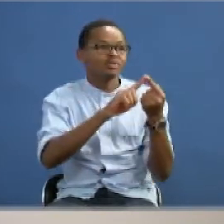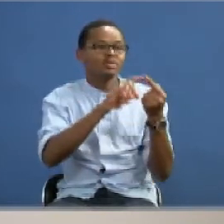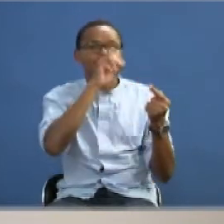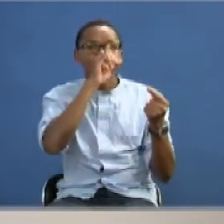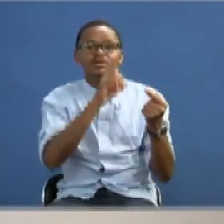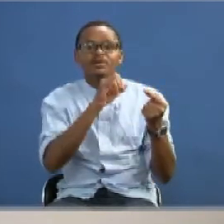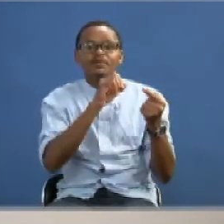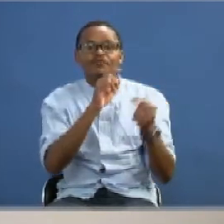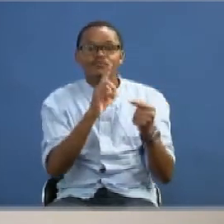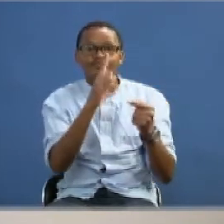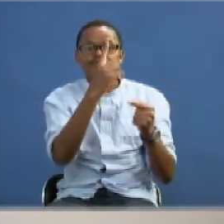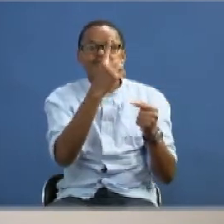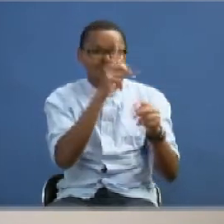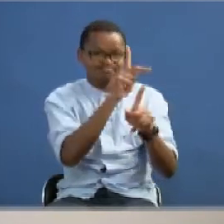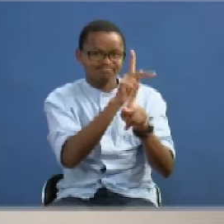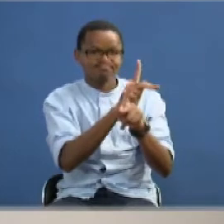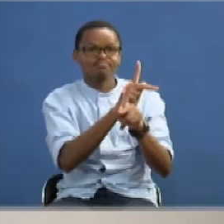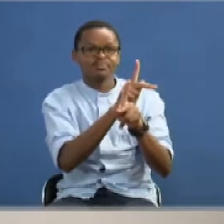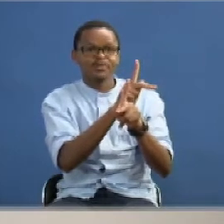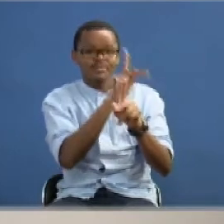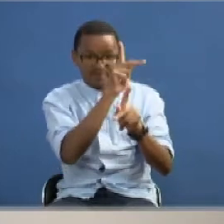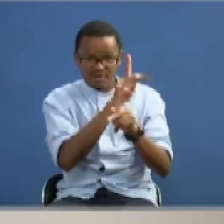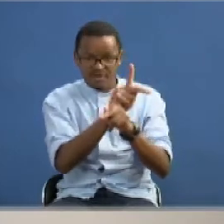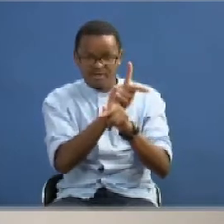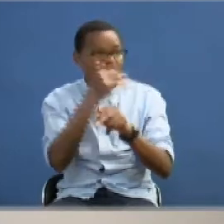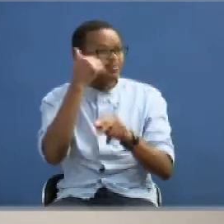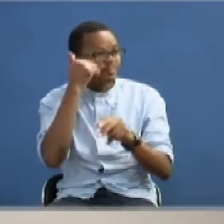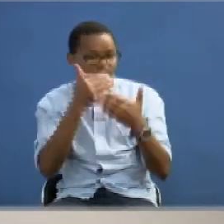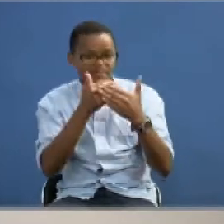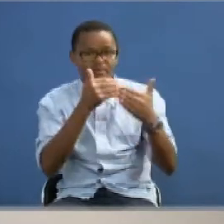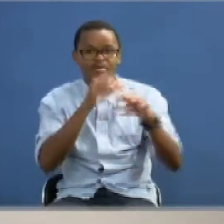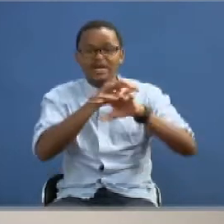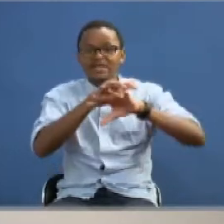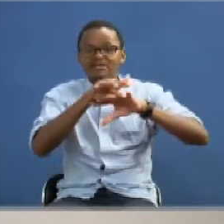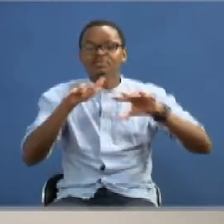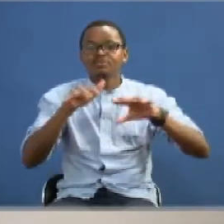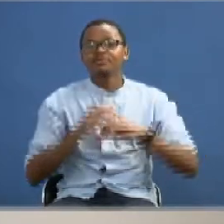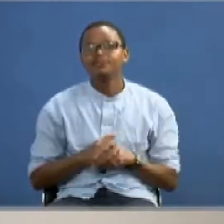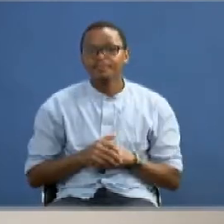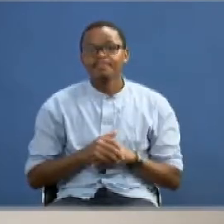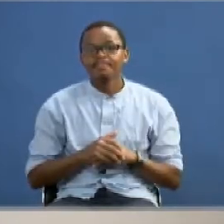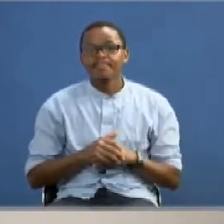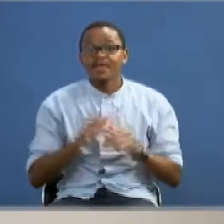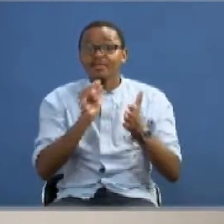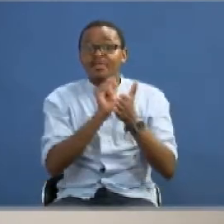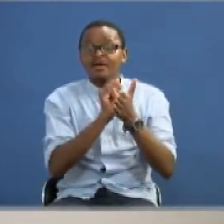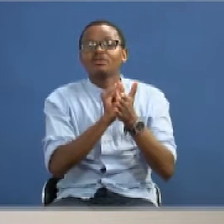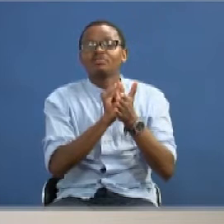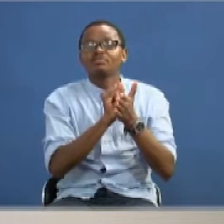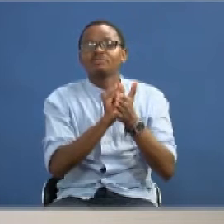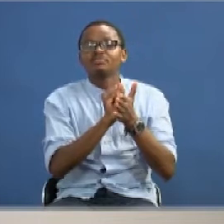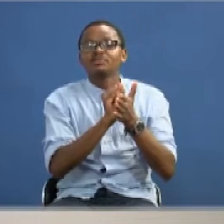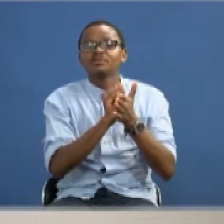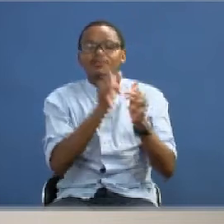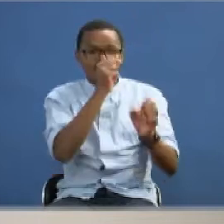is primary prevention. Yeah. Prevent the disease before it spreads. Mm-hmm. And that's why we